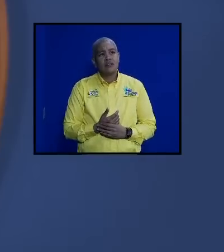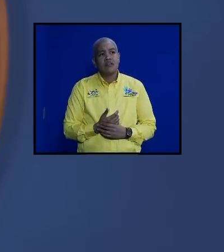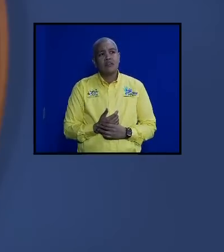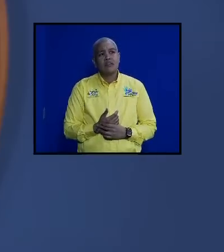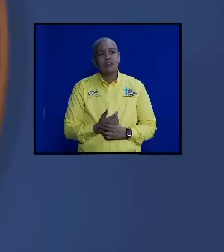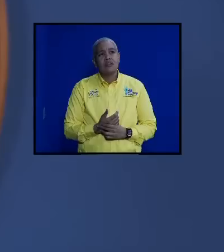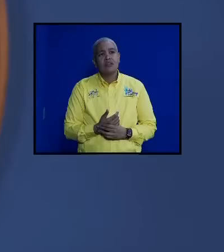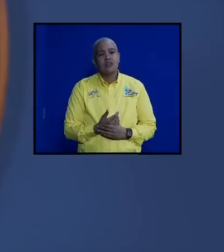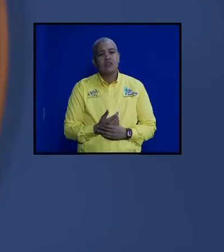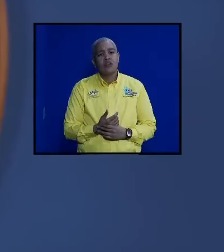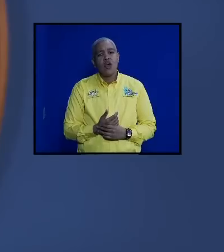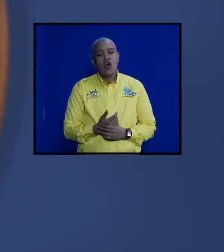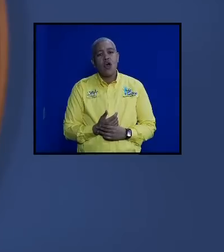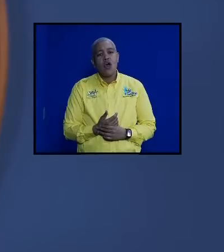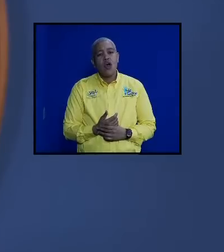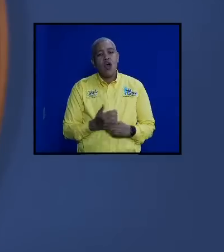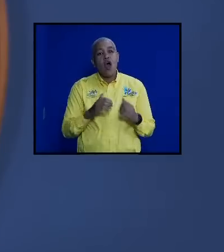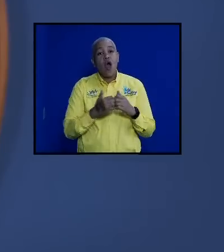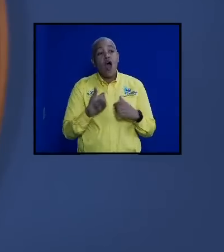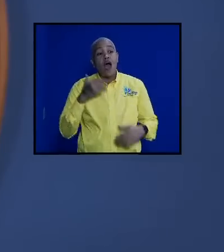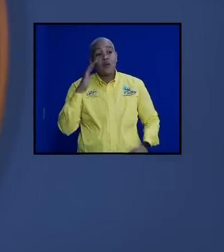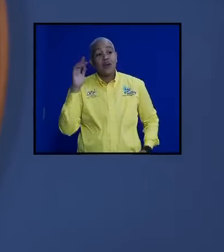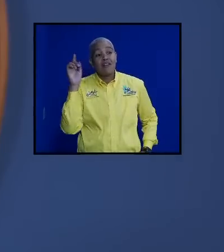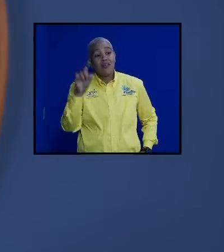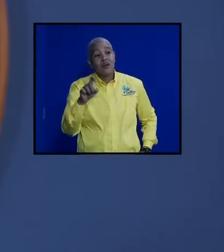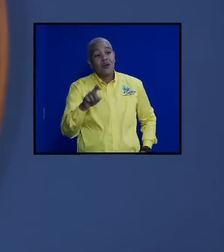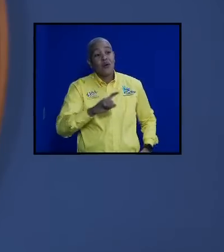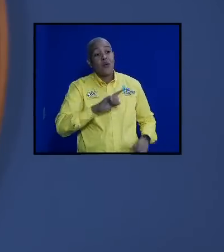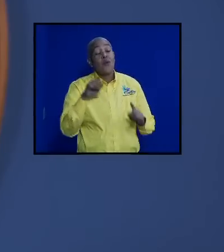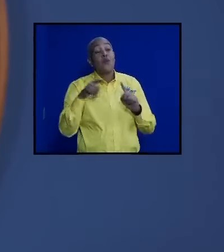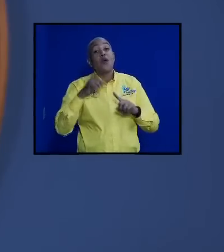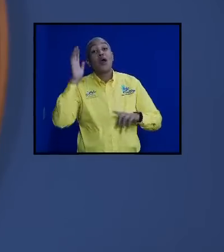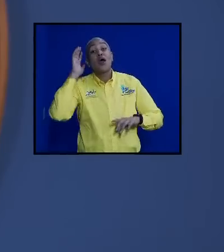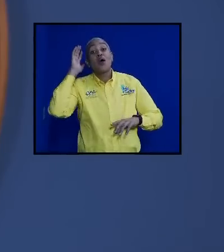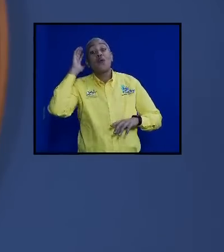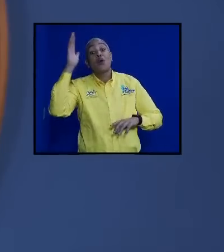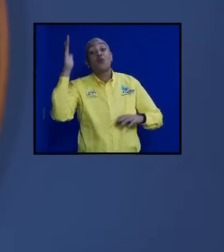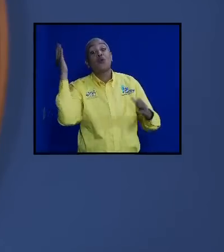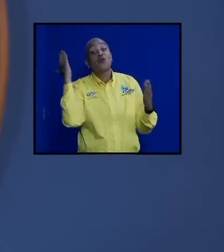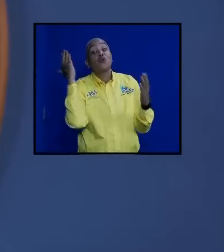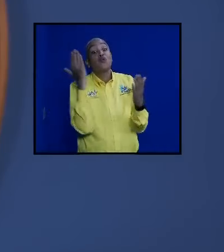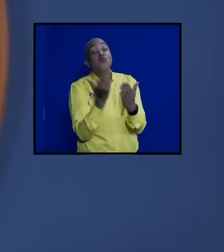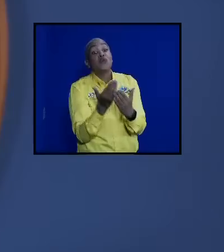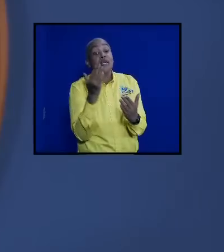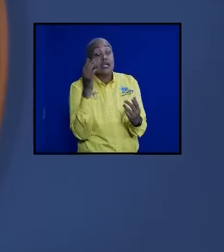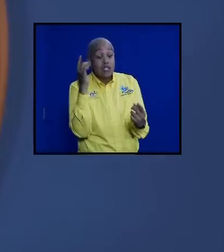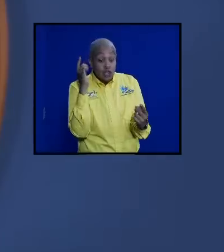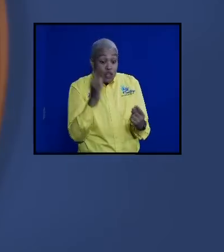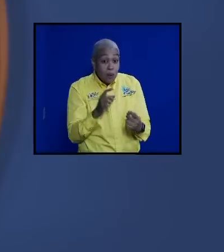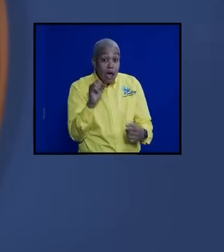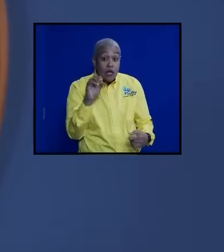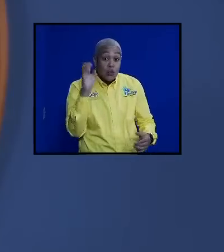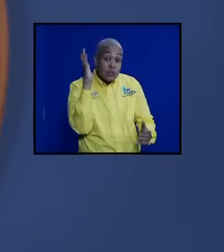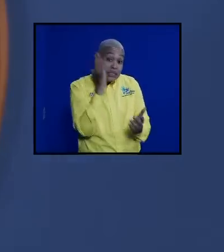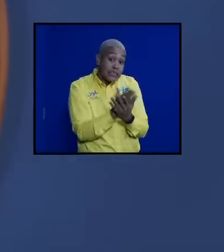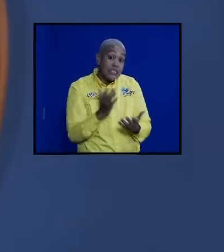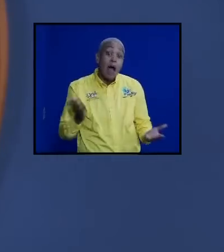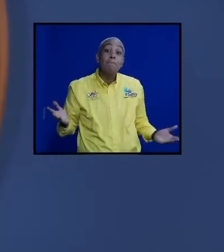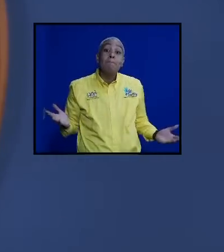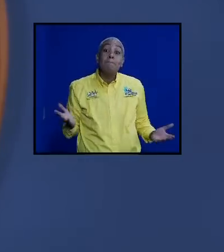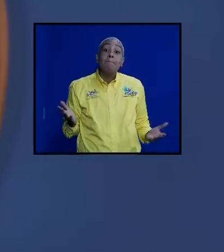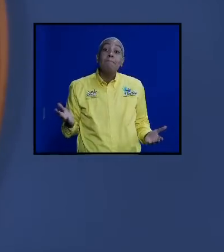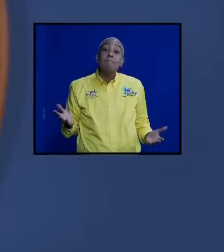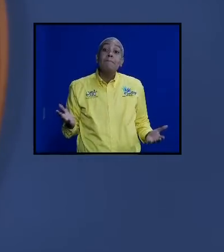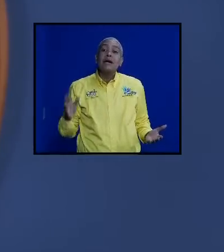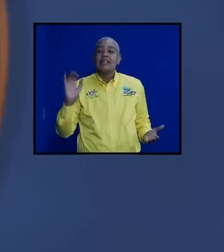is, when will we reach the point that we don't need to use the SOEs? And now that is where